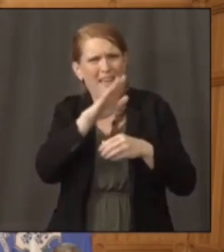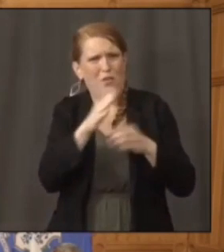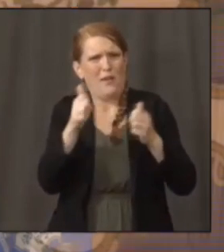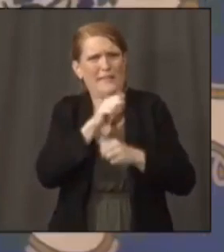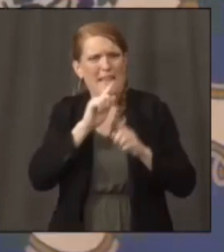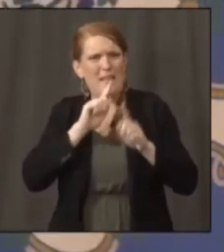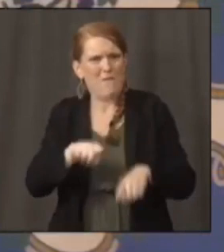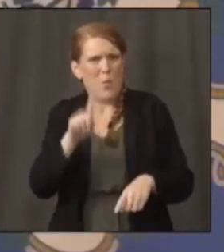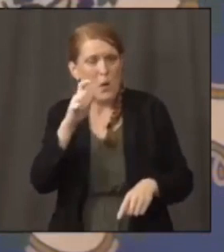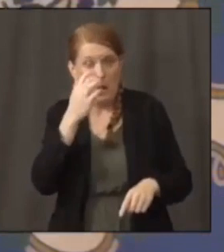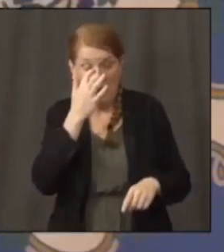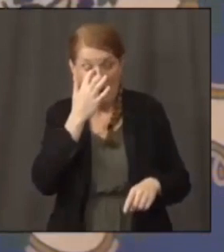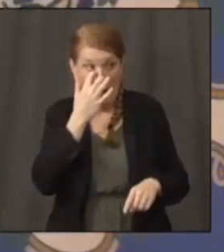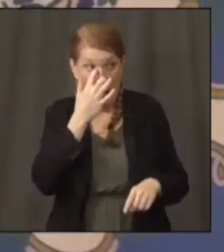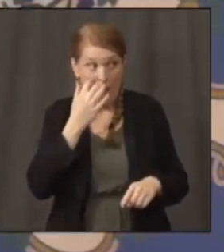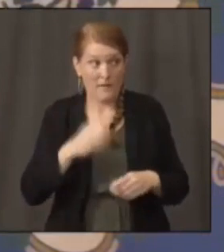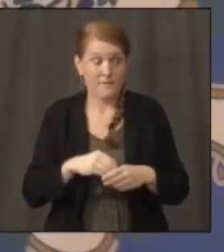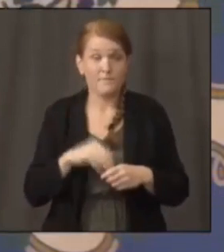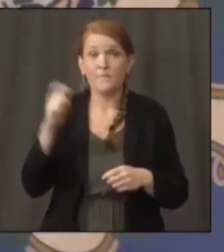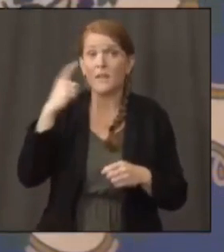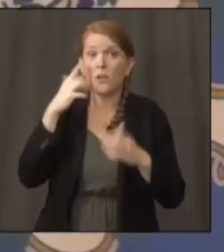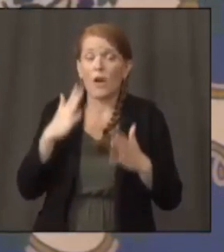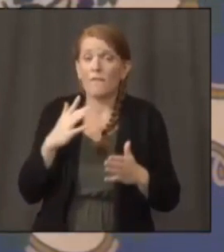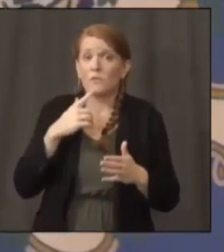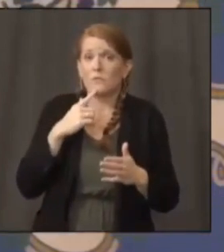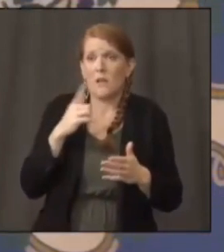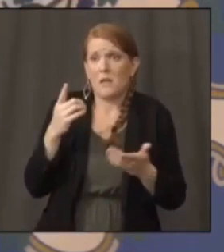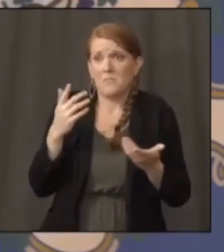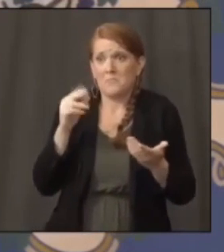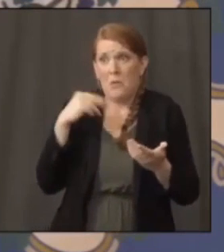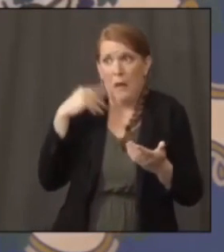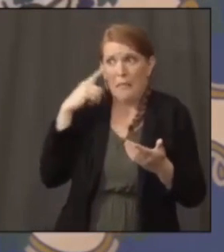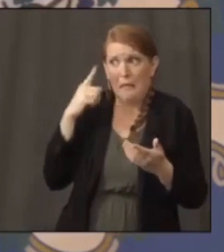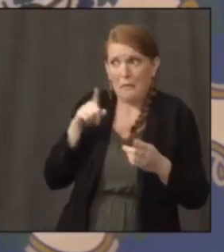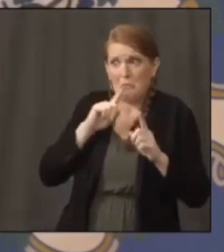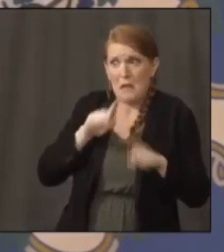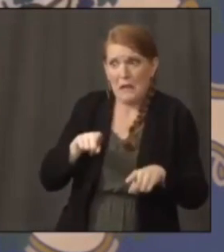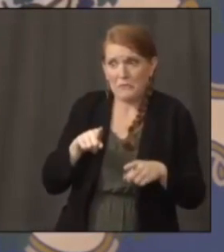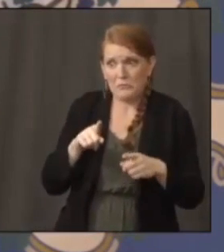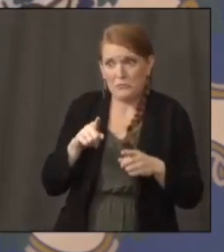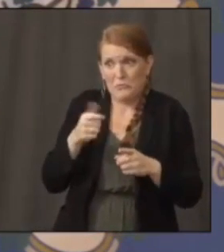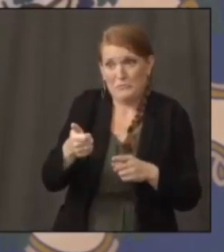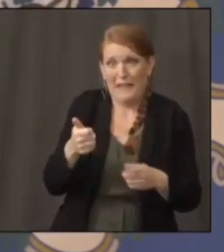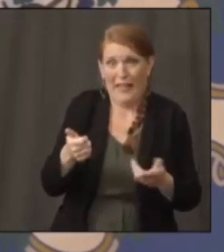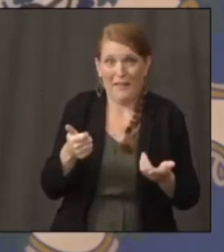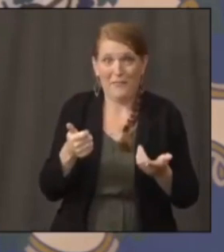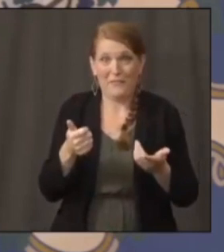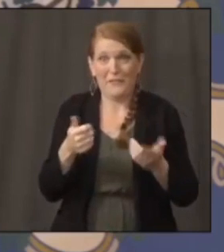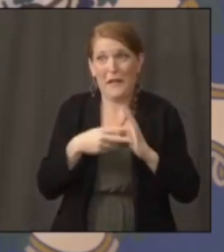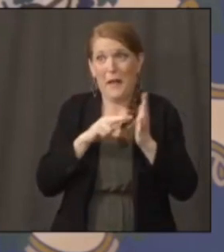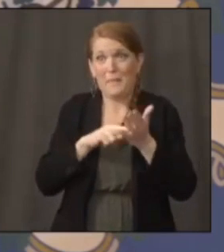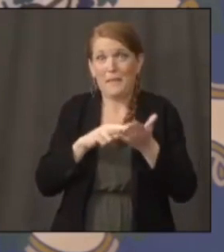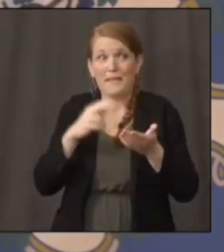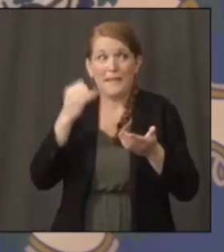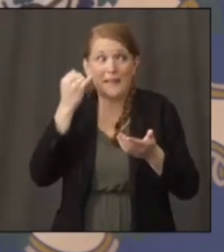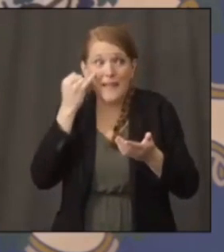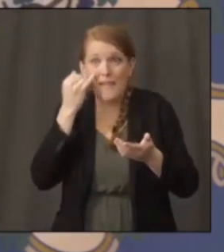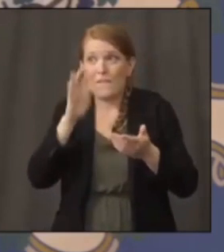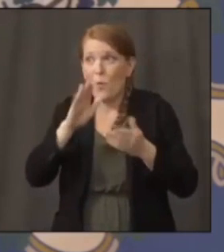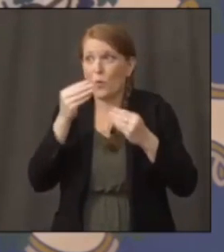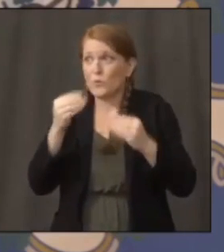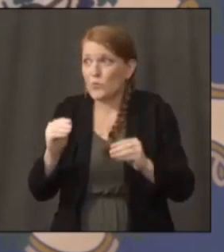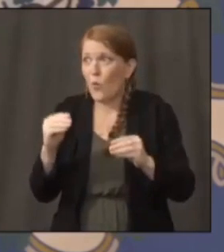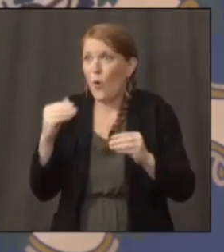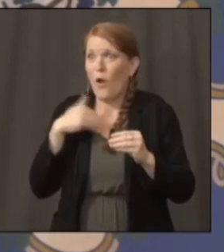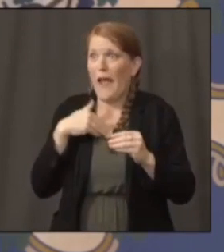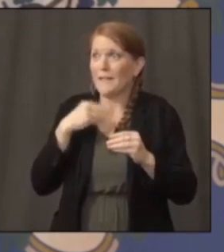answered your own question. I mean, obviously, if you had food and other essential items there, you were open for walk-in traffic. But every